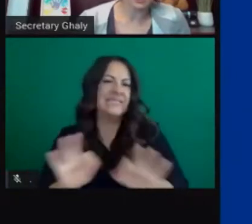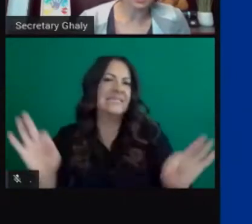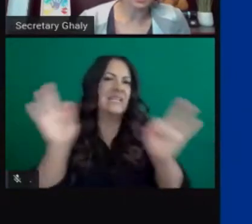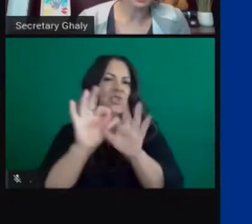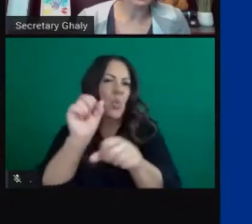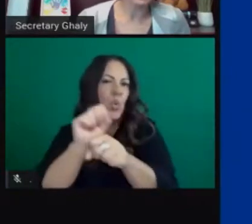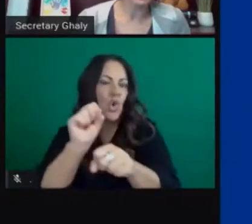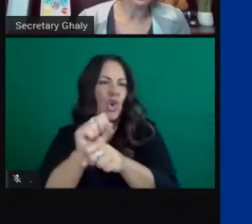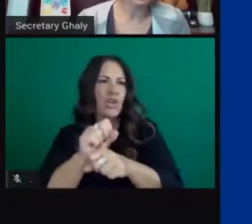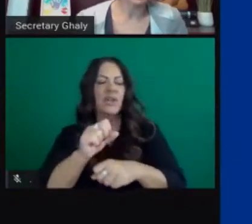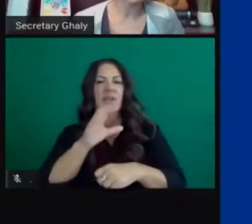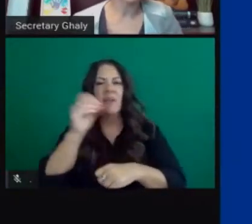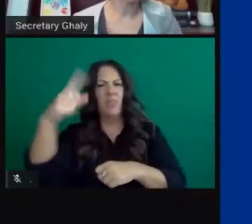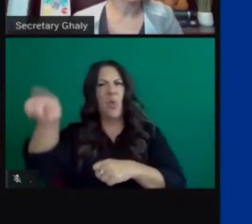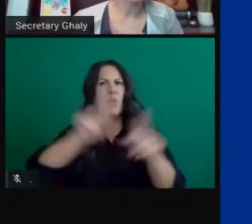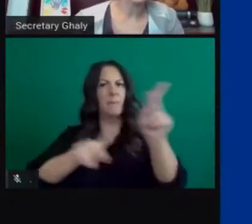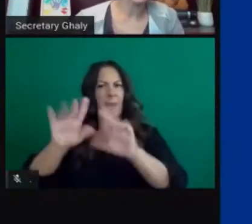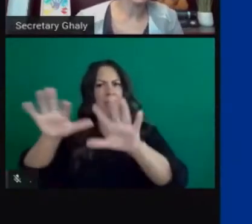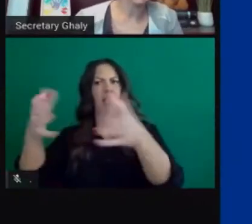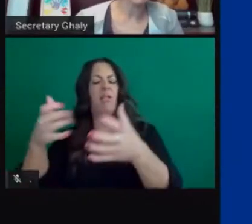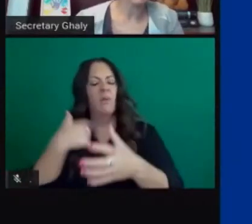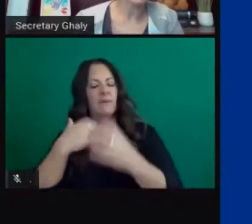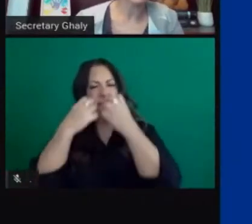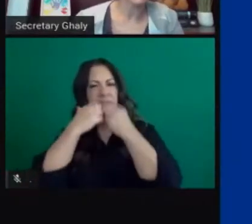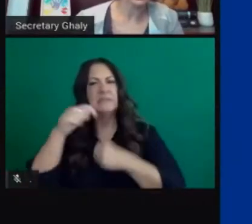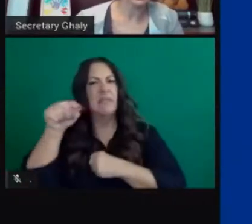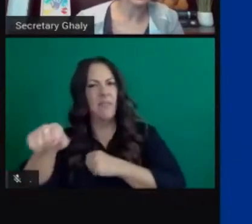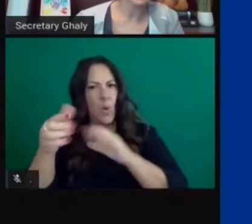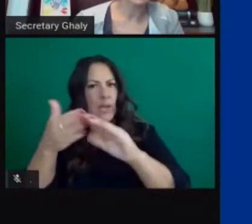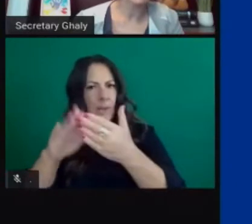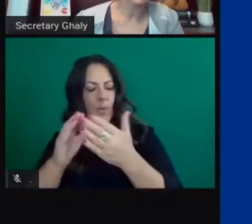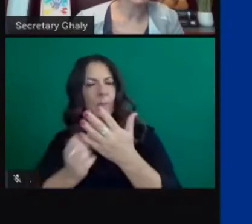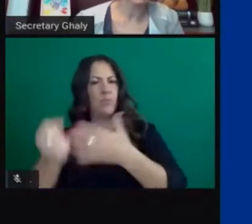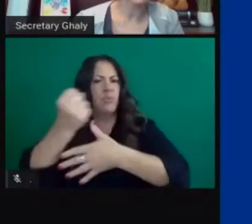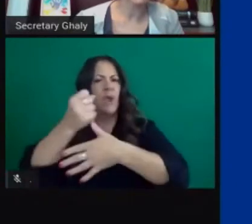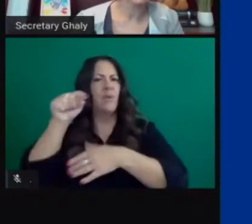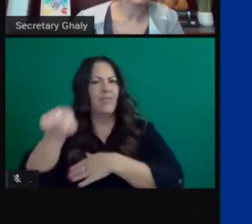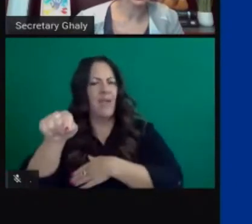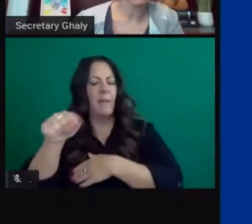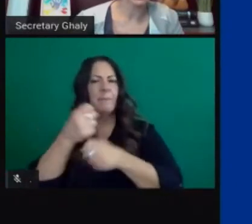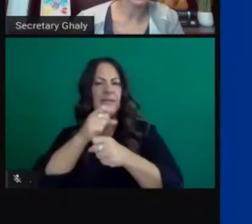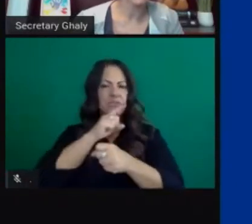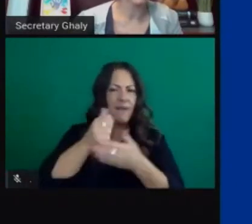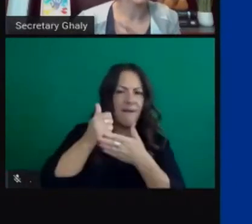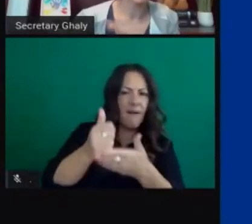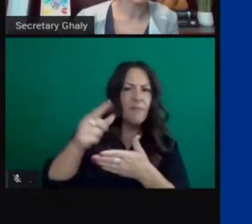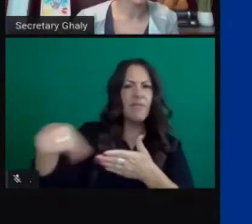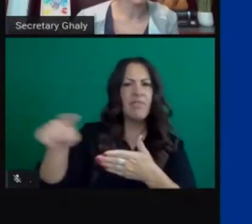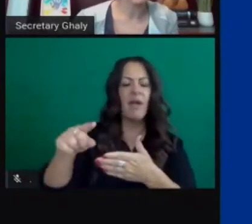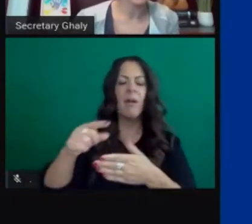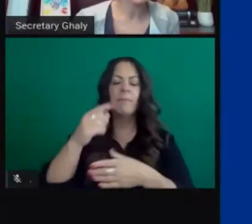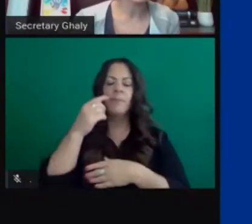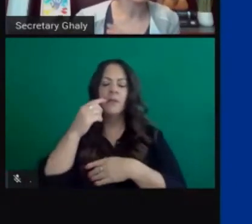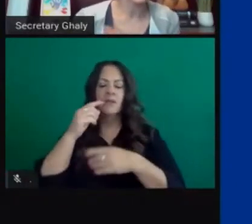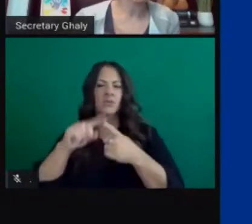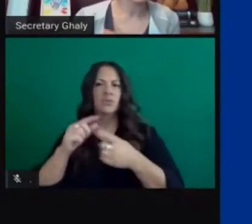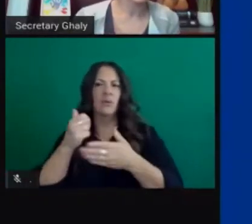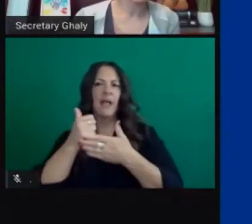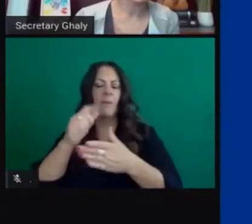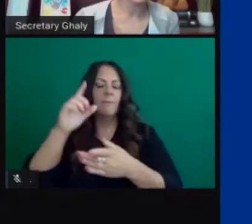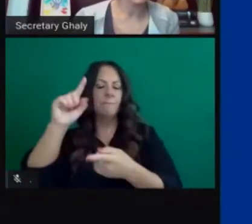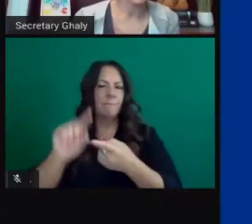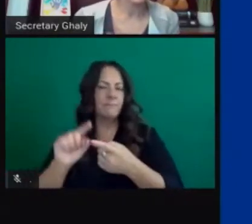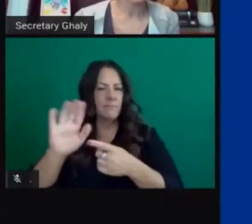take care of us. So we are prioritizing those communities and looking and seeing that if a county is going to move forward, their